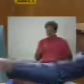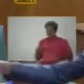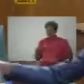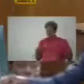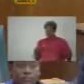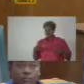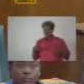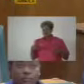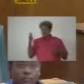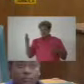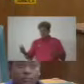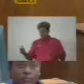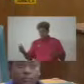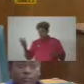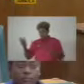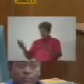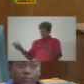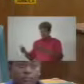Care,